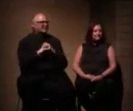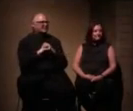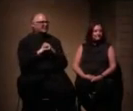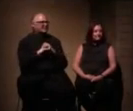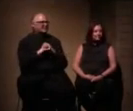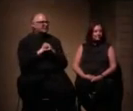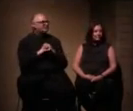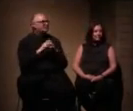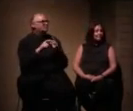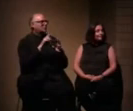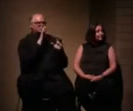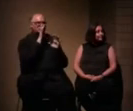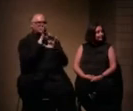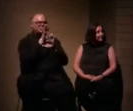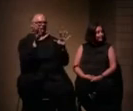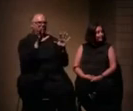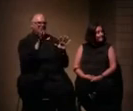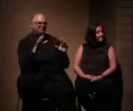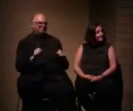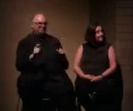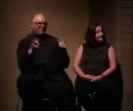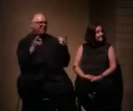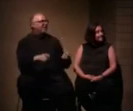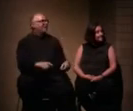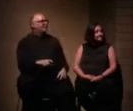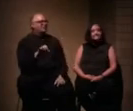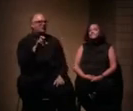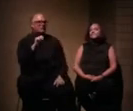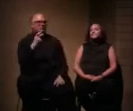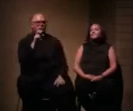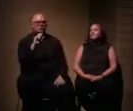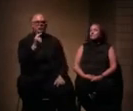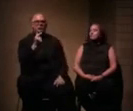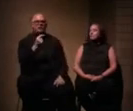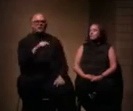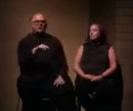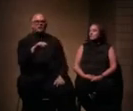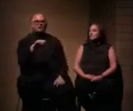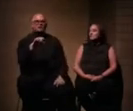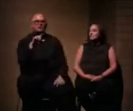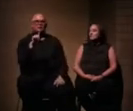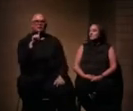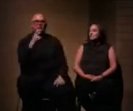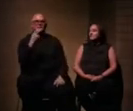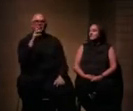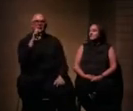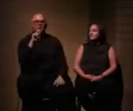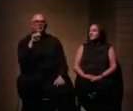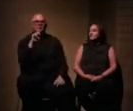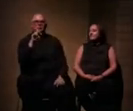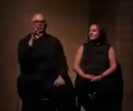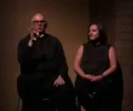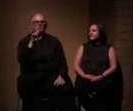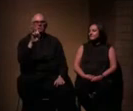Once I start talking, it'll come. Yuan Chang, The Lehman Trilogy, DCPA Theater Company.